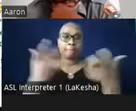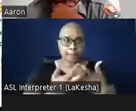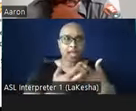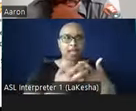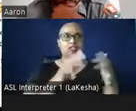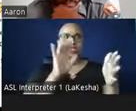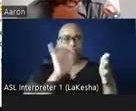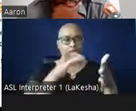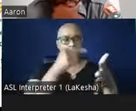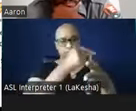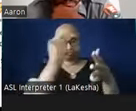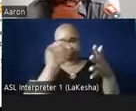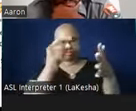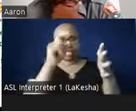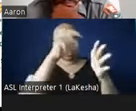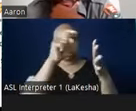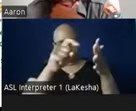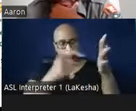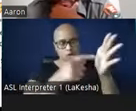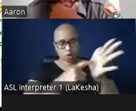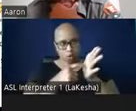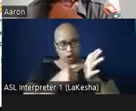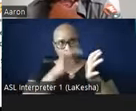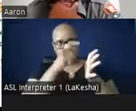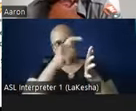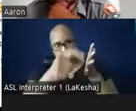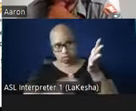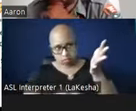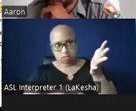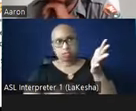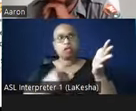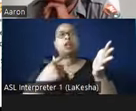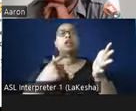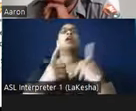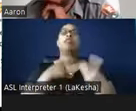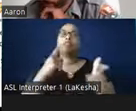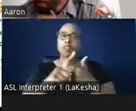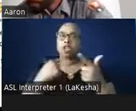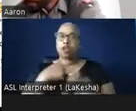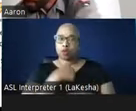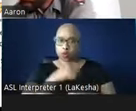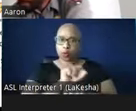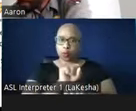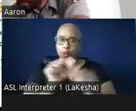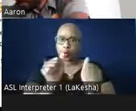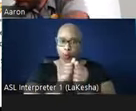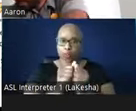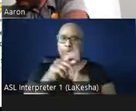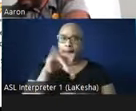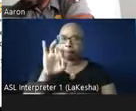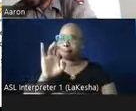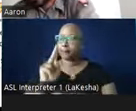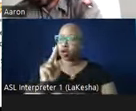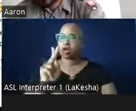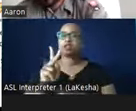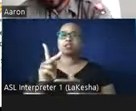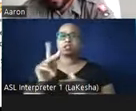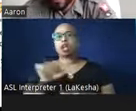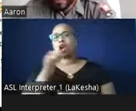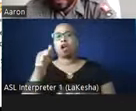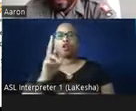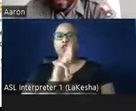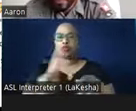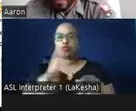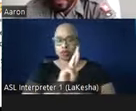moving forward, we can take on, we can work with parks and regions to develop MAP projects for FY24